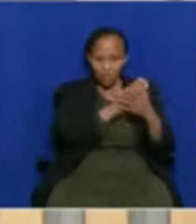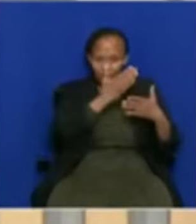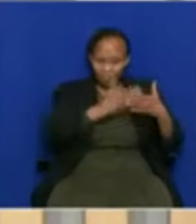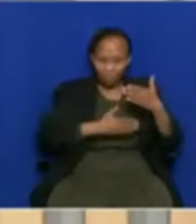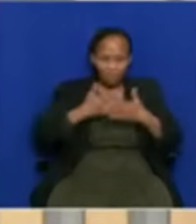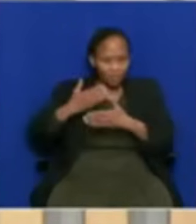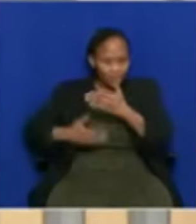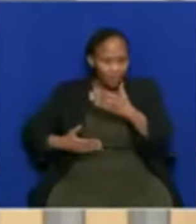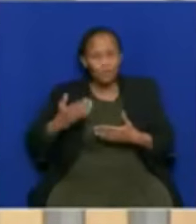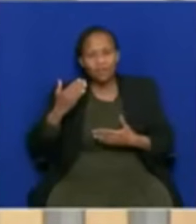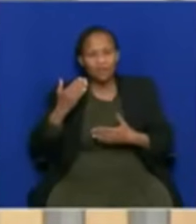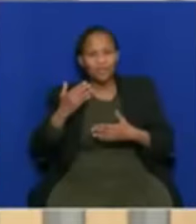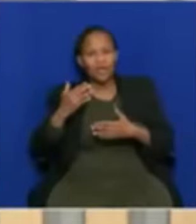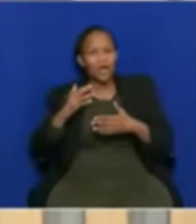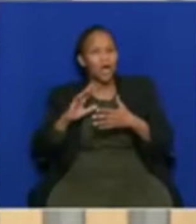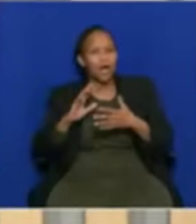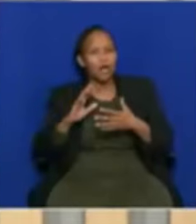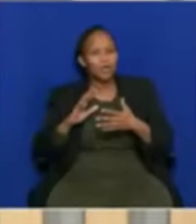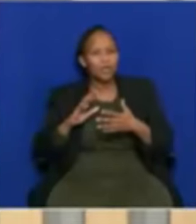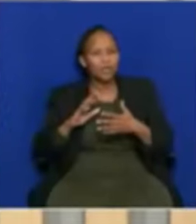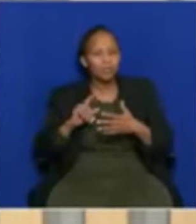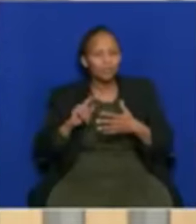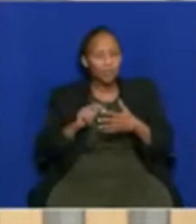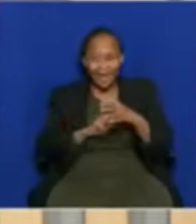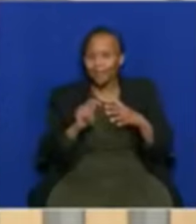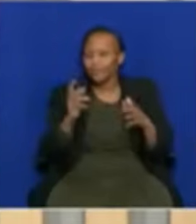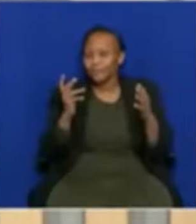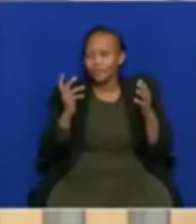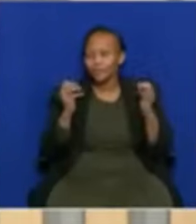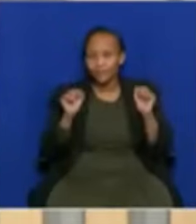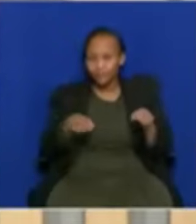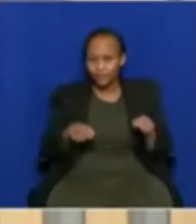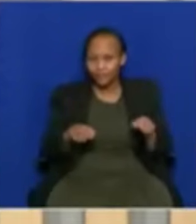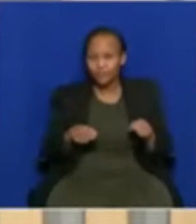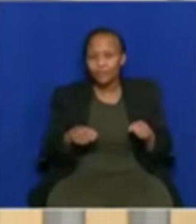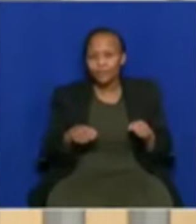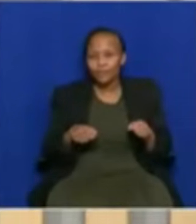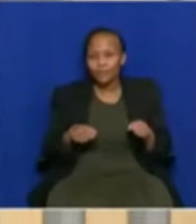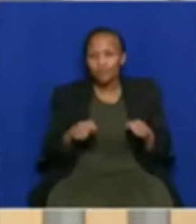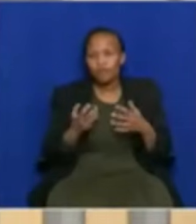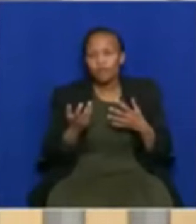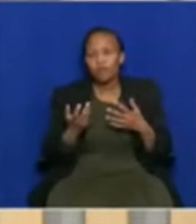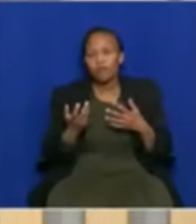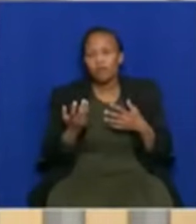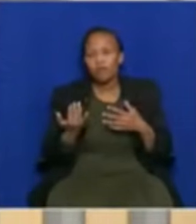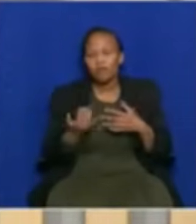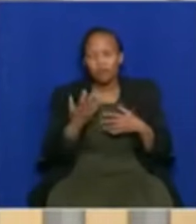For example, in the one that, Chair, just let me go back to it.